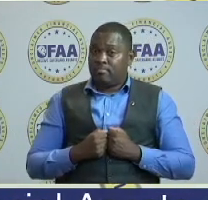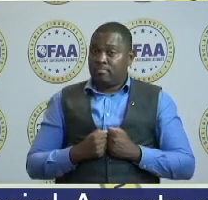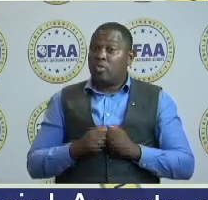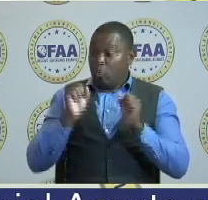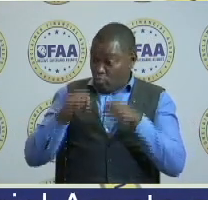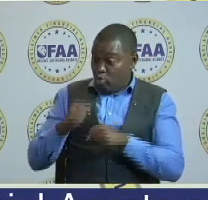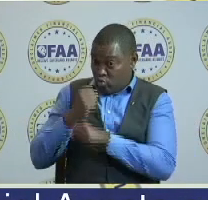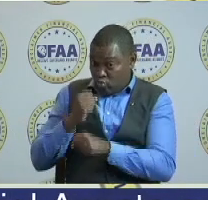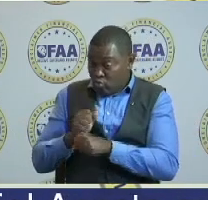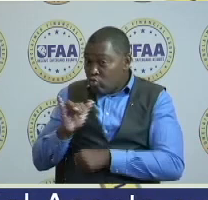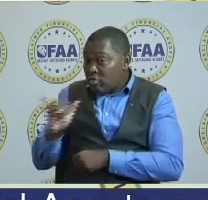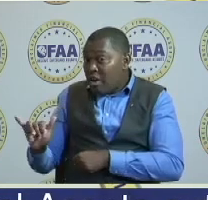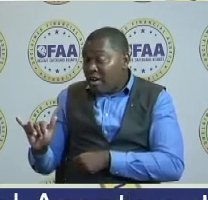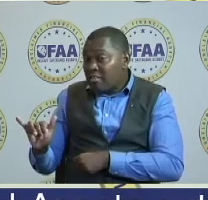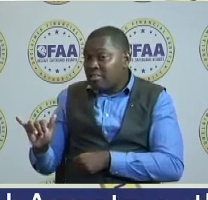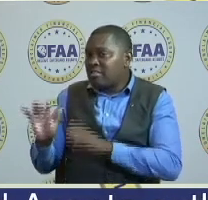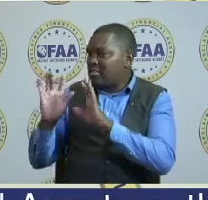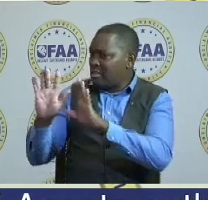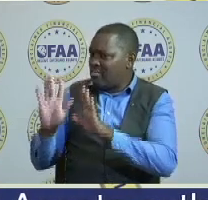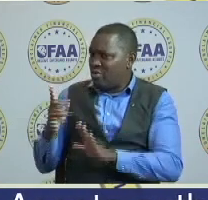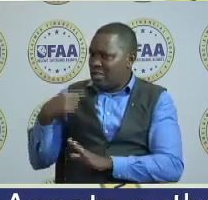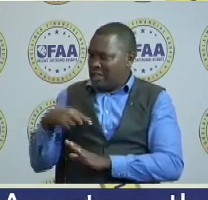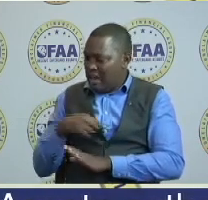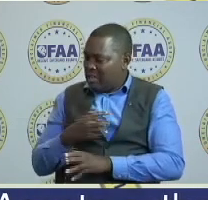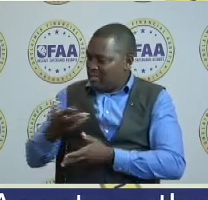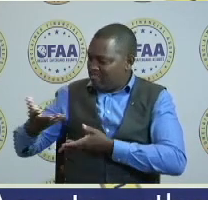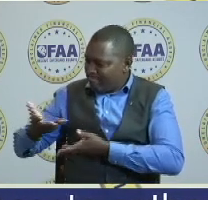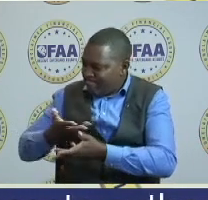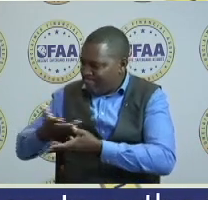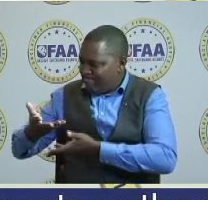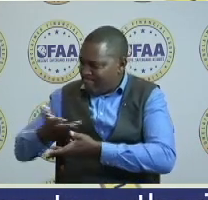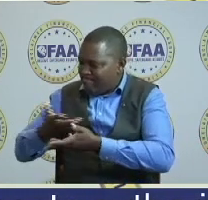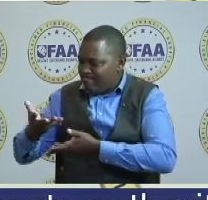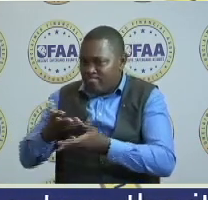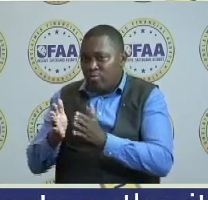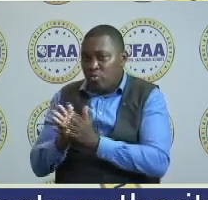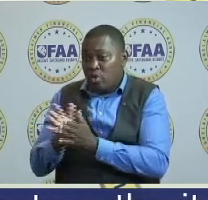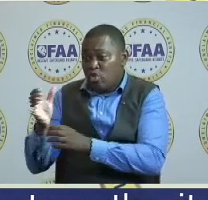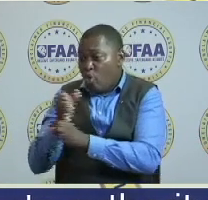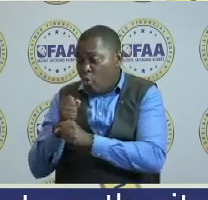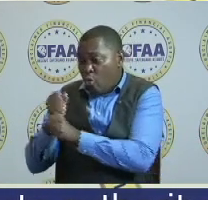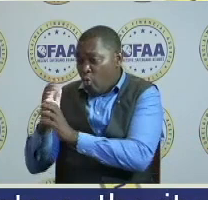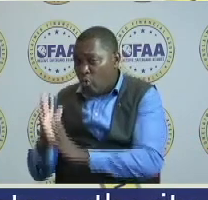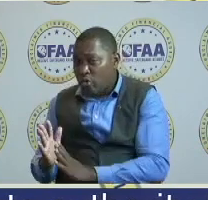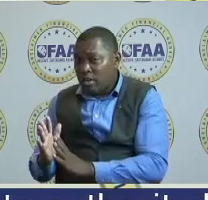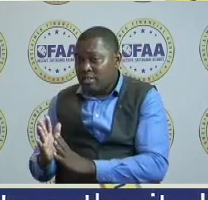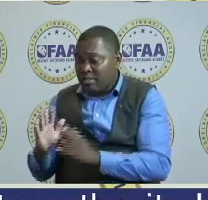do that, it is imperative that we engage with holders and improve that whole